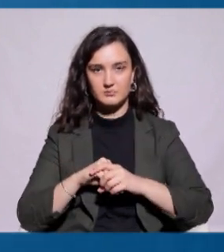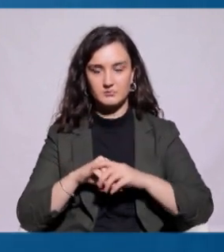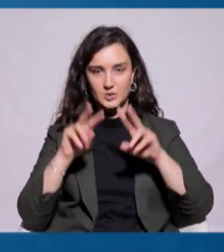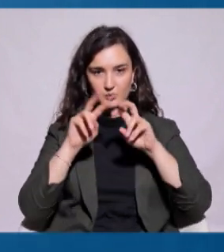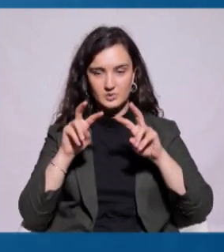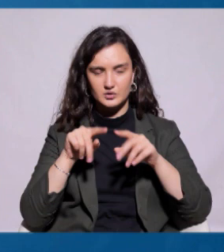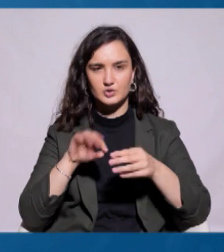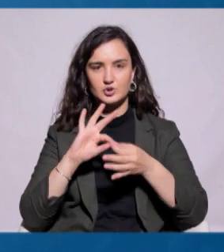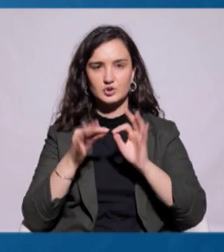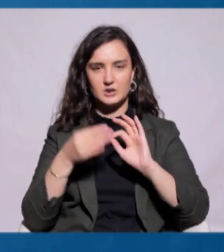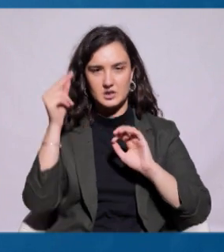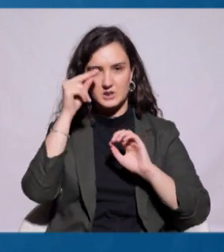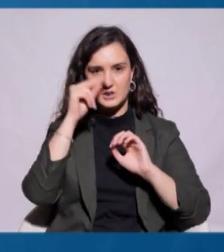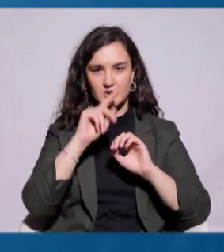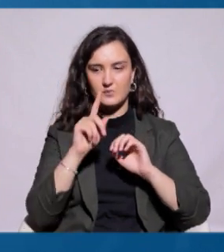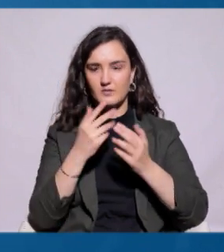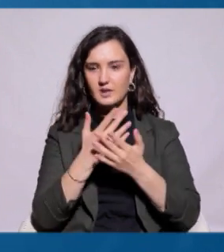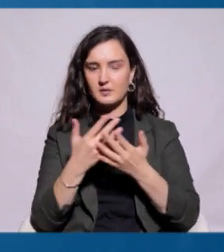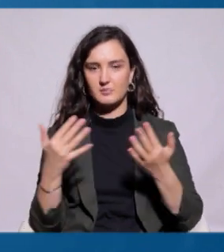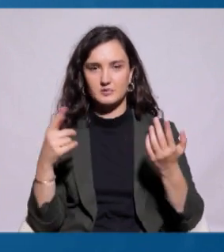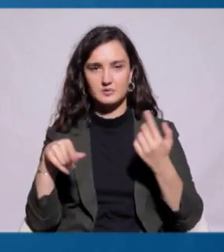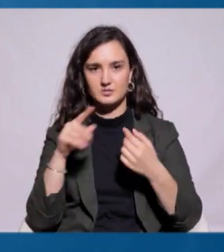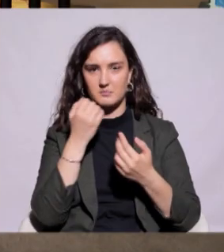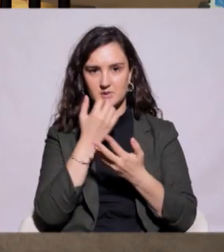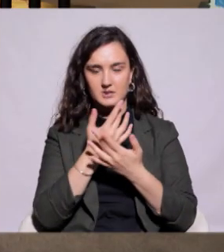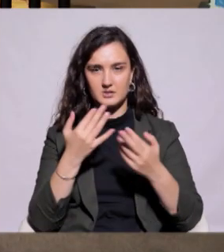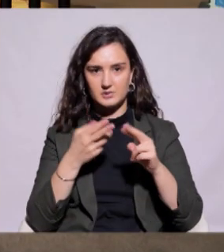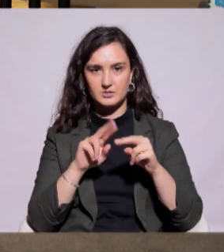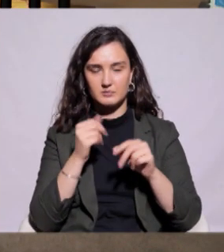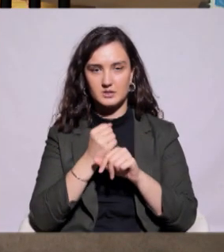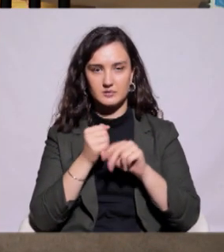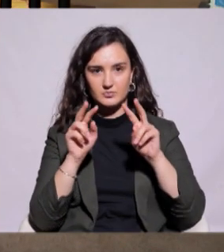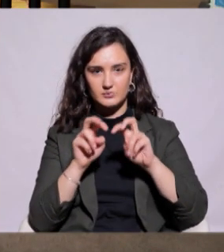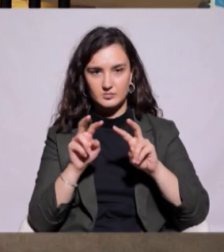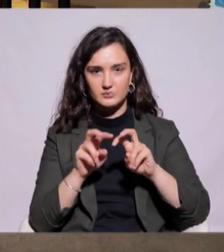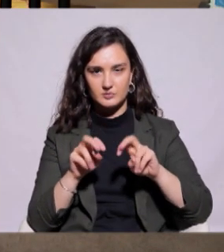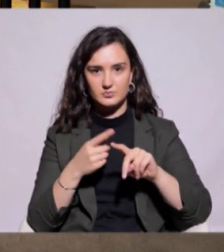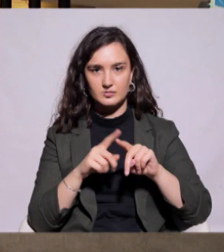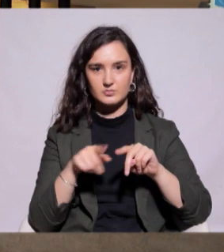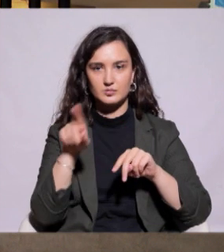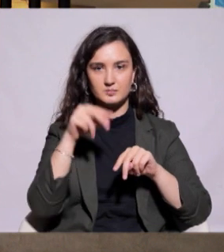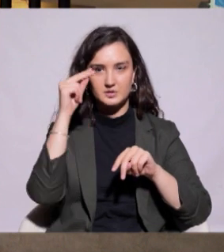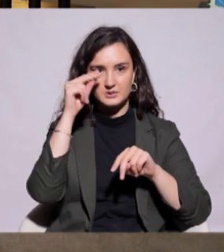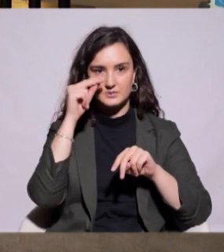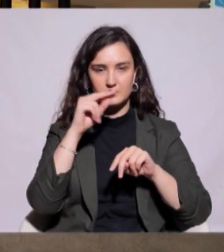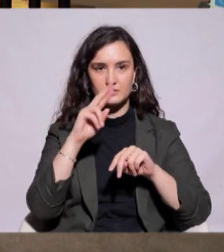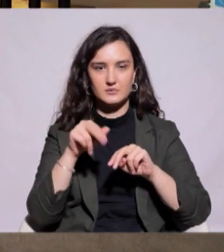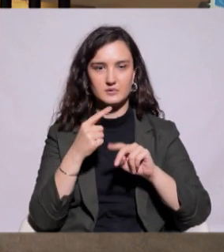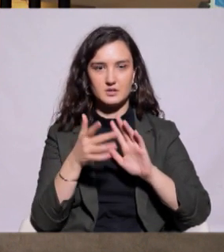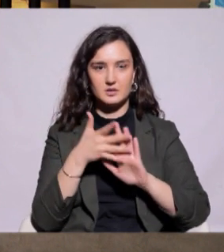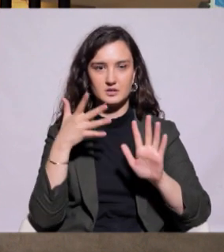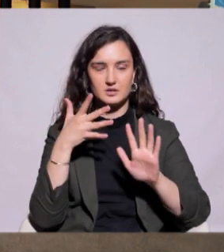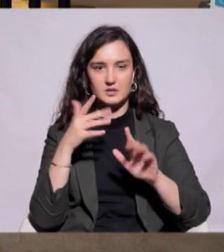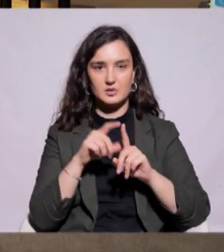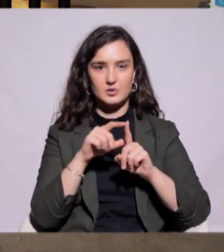a detailed study of any particular subject. Doing research is what allows you to learn and grow and